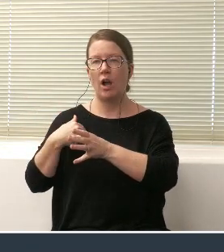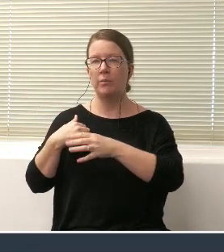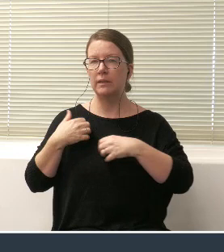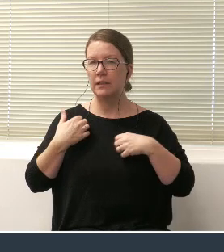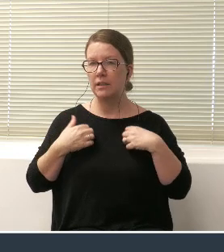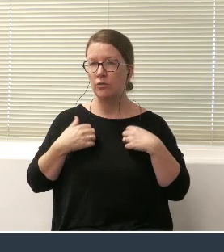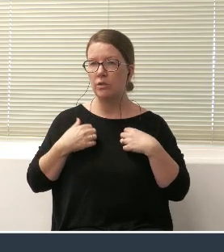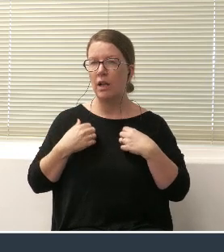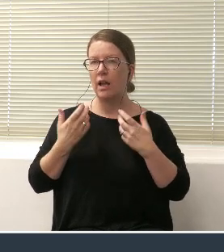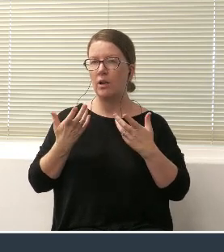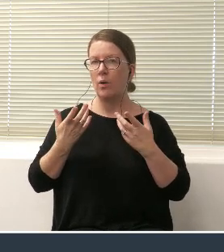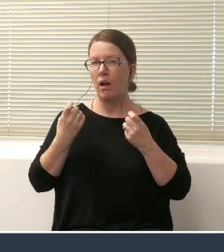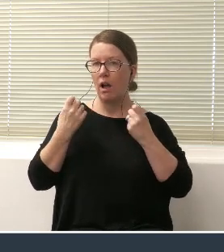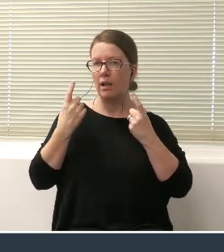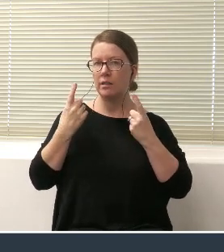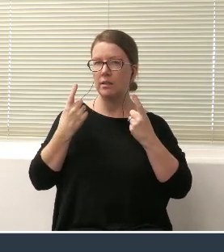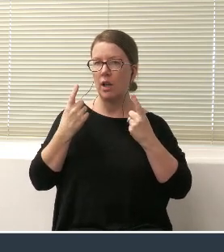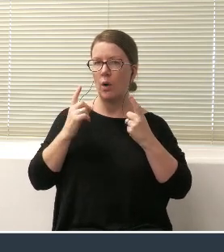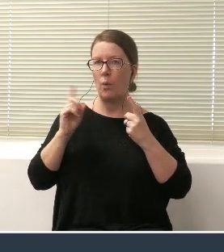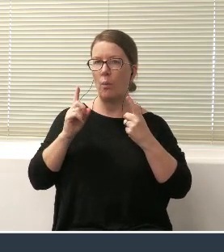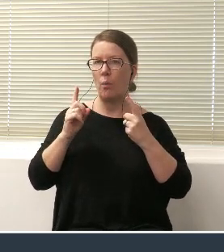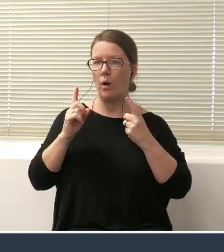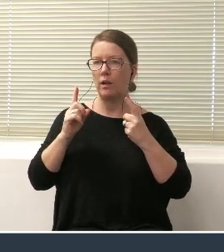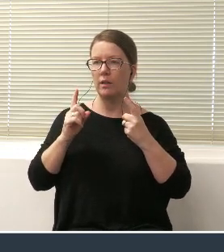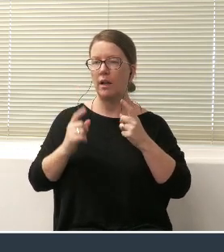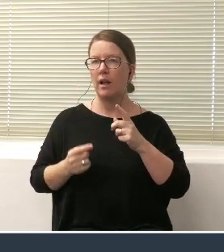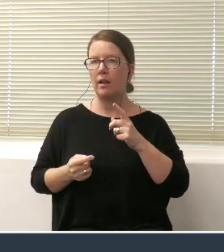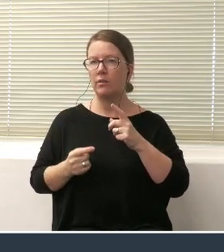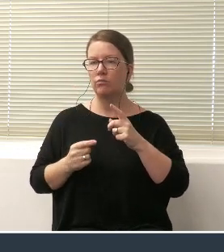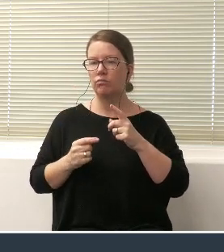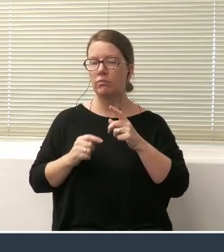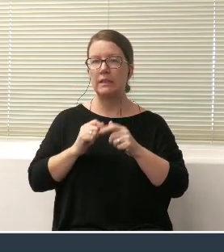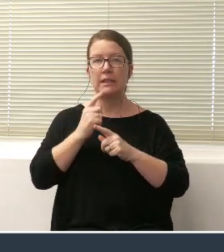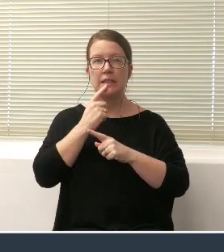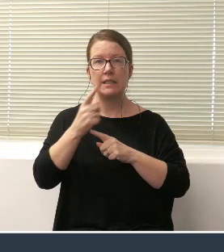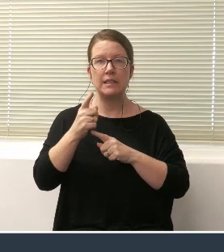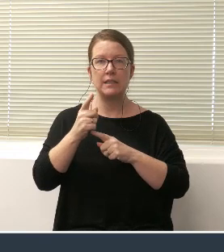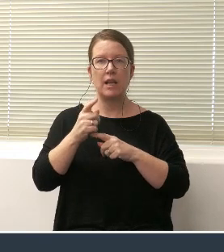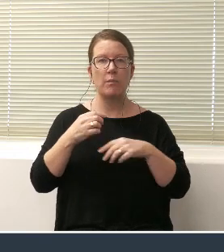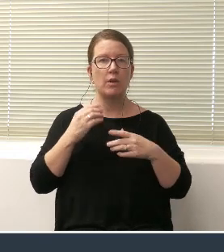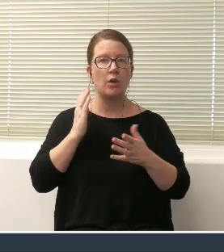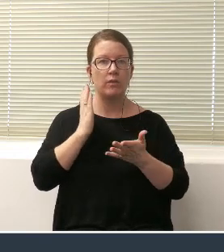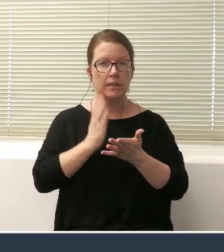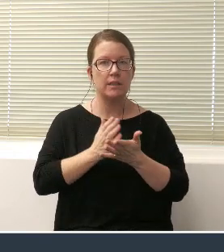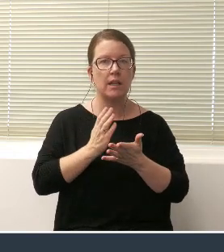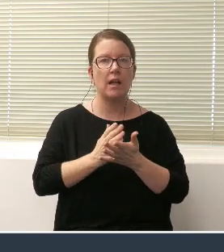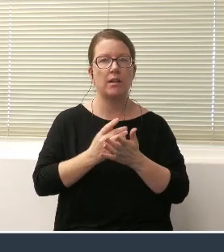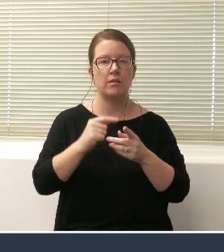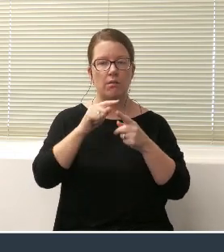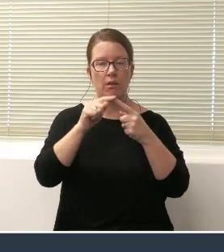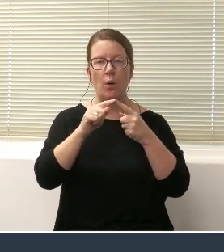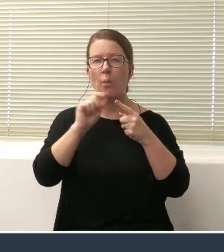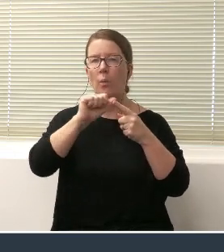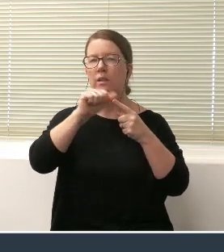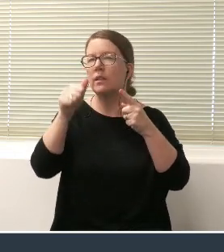really keen to understand what tools beyond statement of intent, letter of expectation, that type of thing, that those were the concerns that we heard